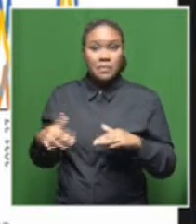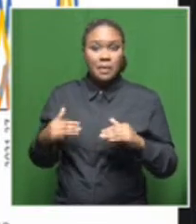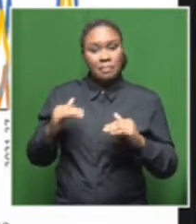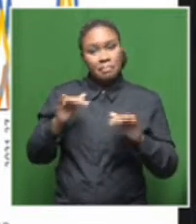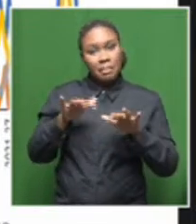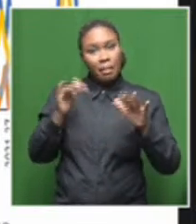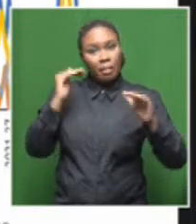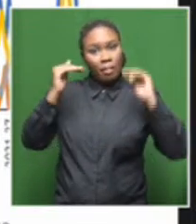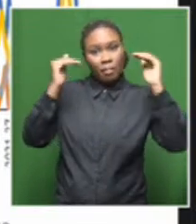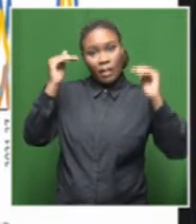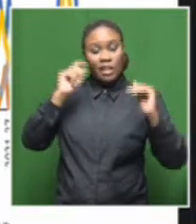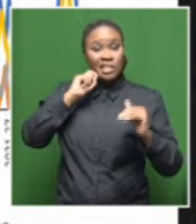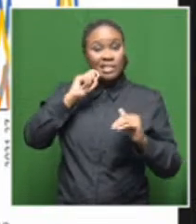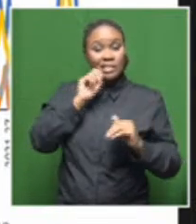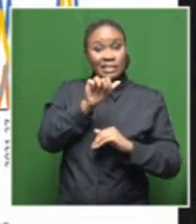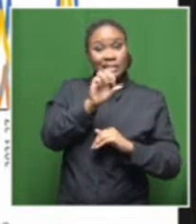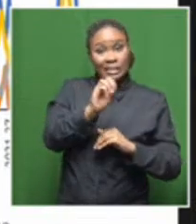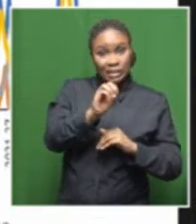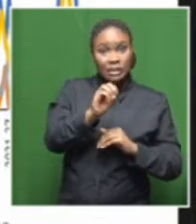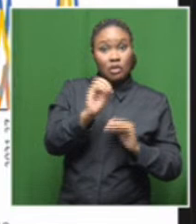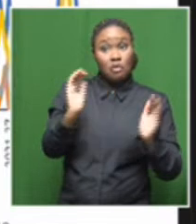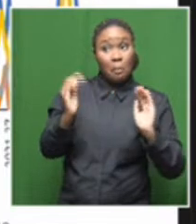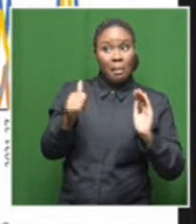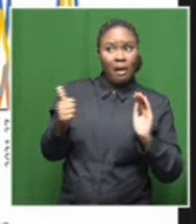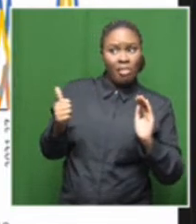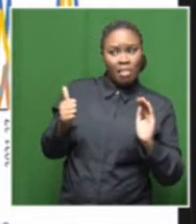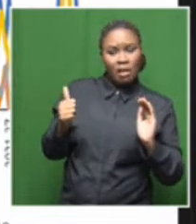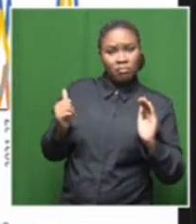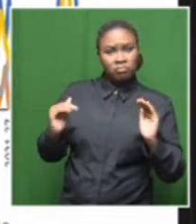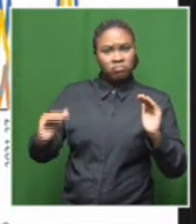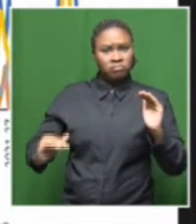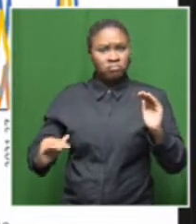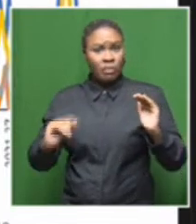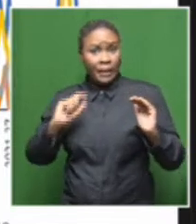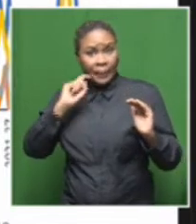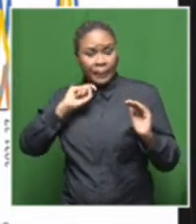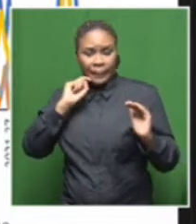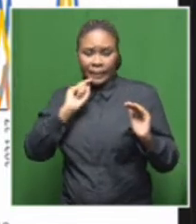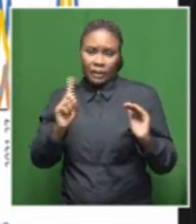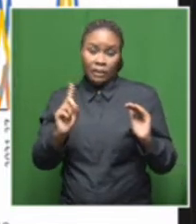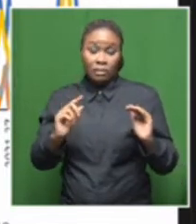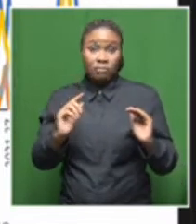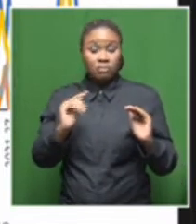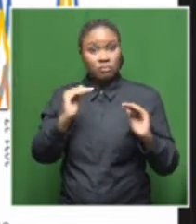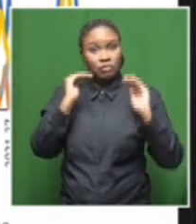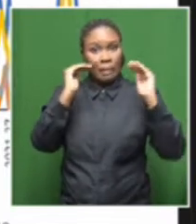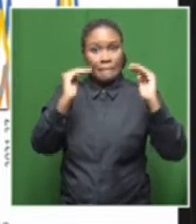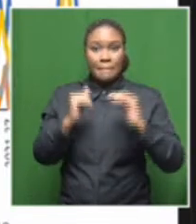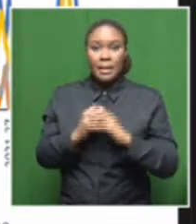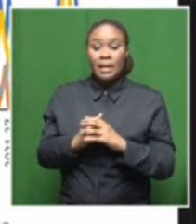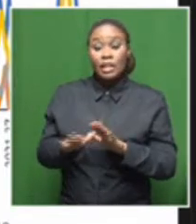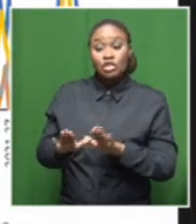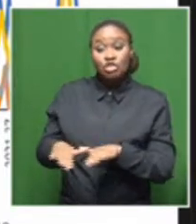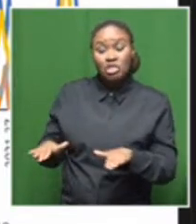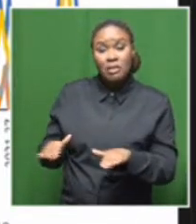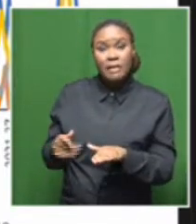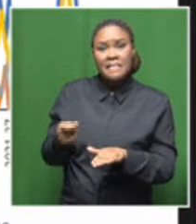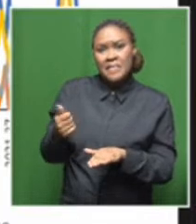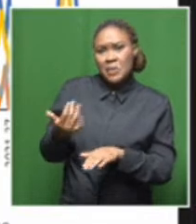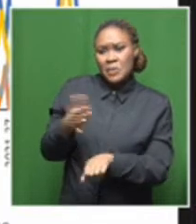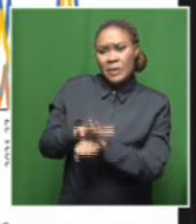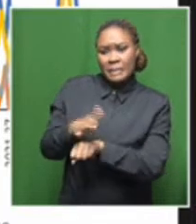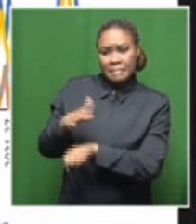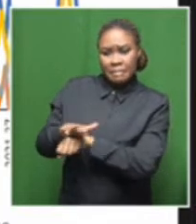over 60 compared to any other age group. And amongst children, the incidence risk is quite low and sort